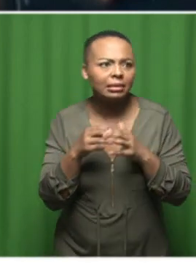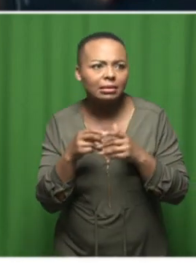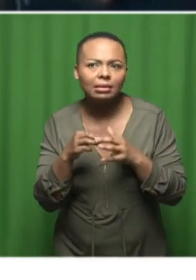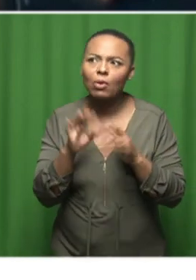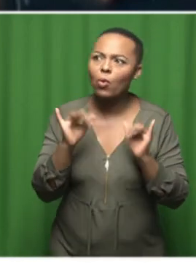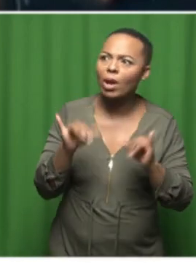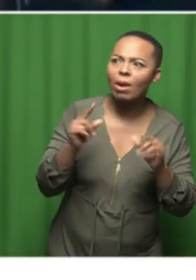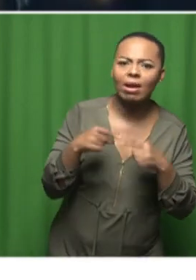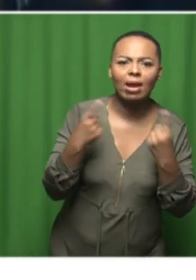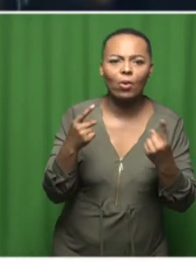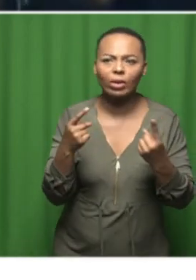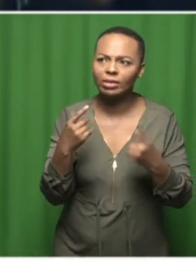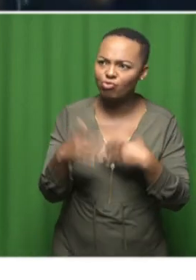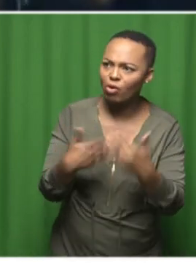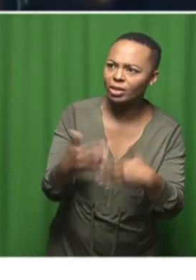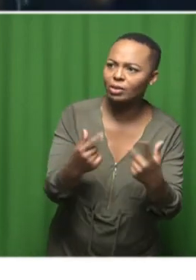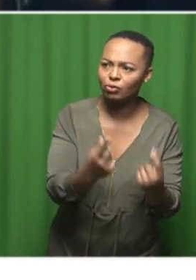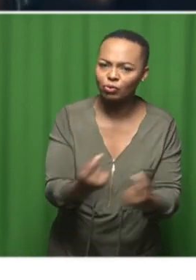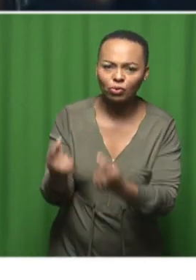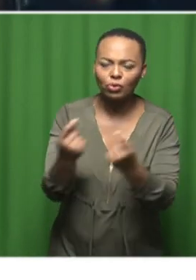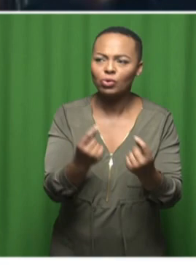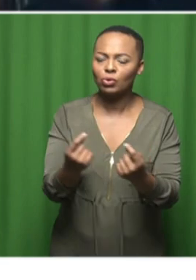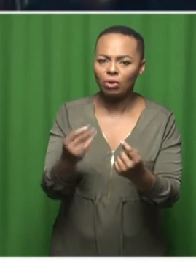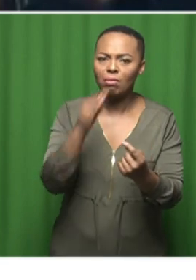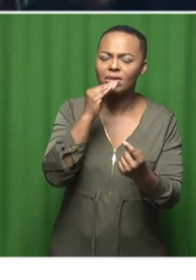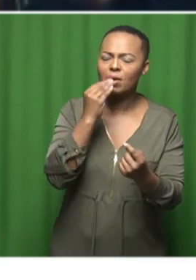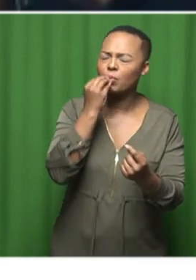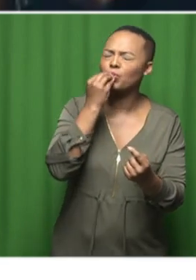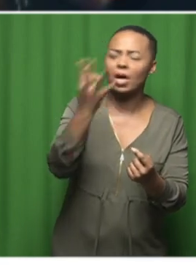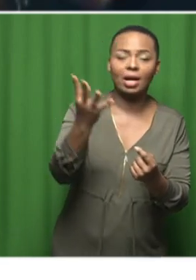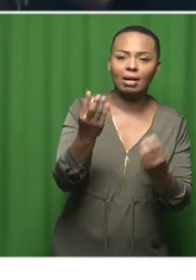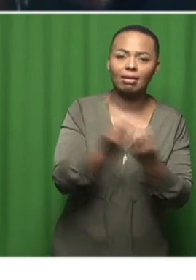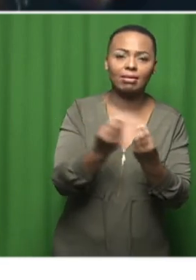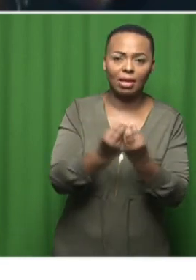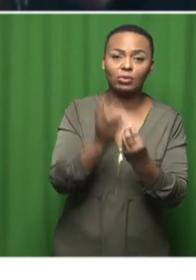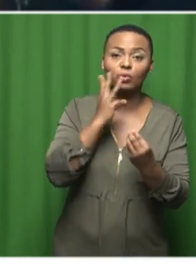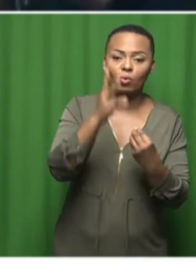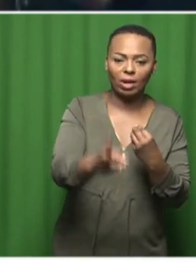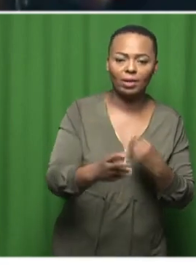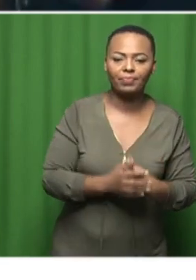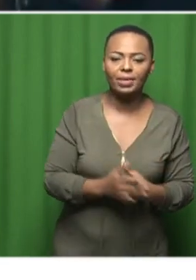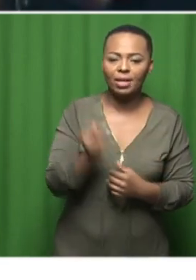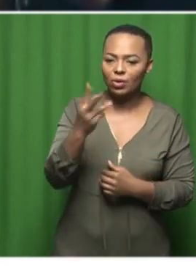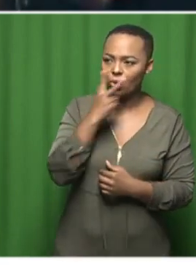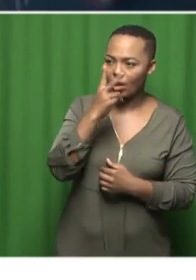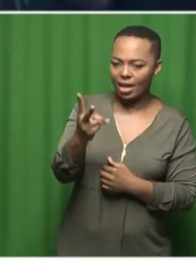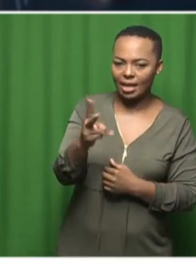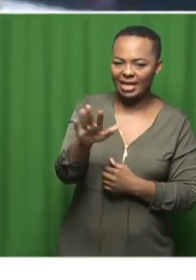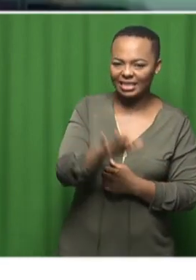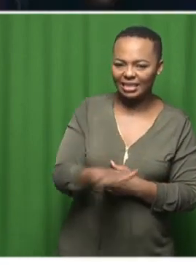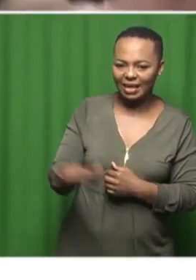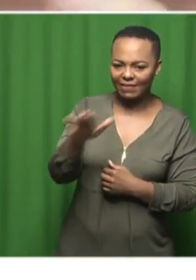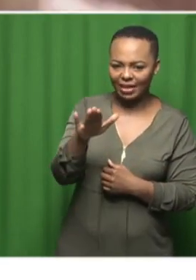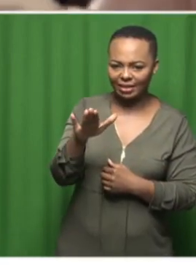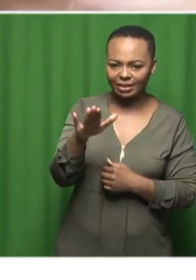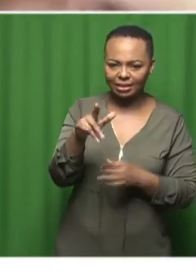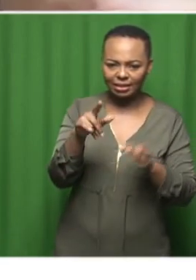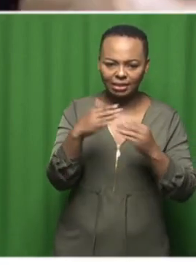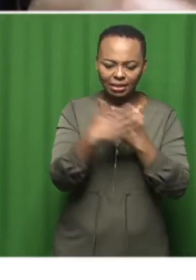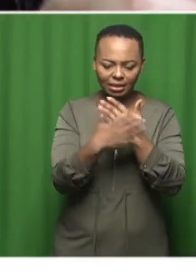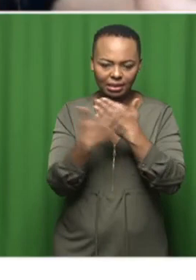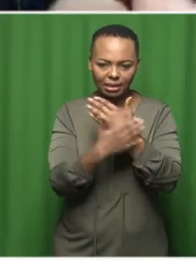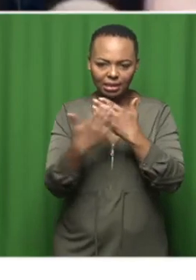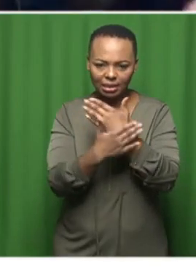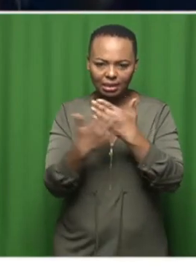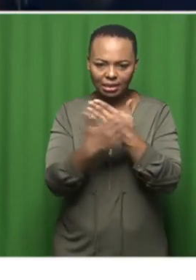it. And yeah, it's going to be one of the most incredible things. If you look at the surface of a glazed